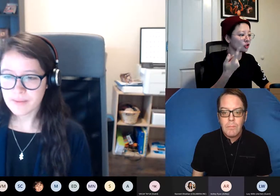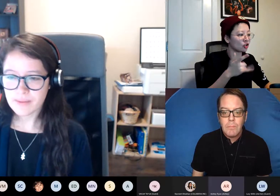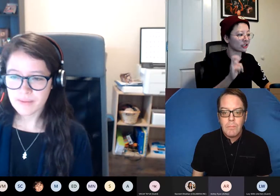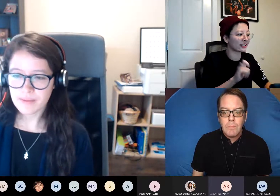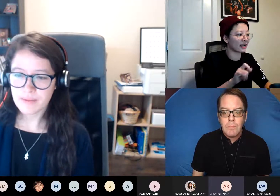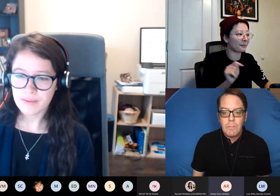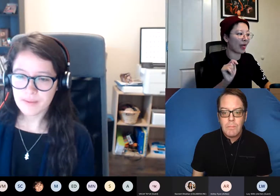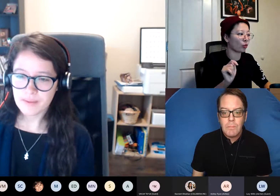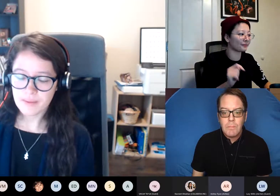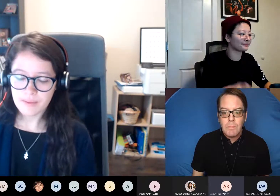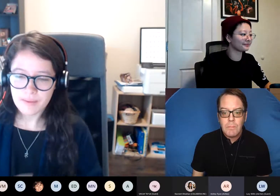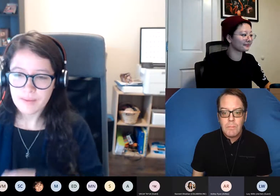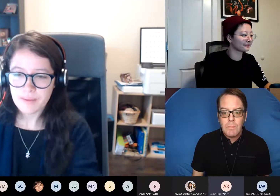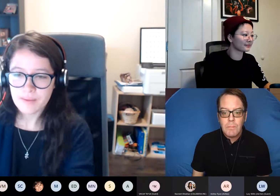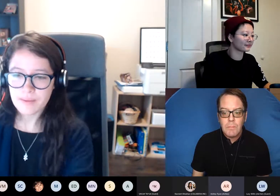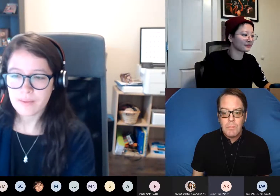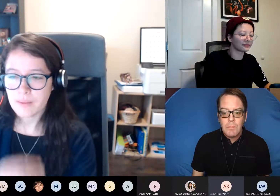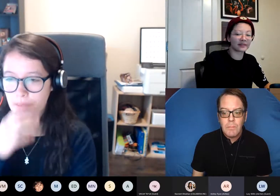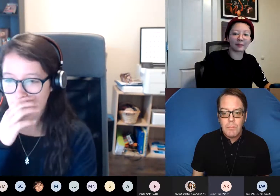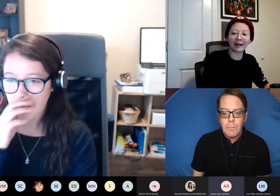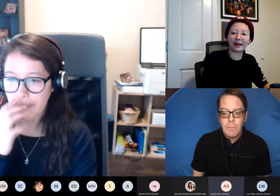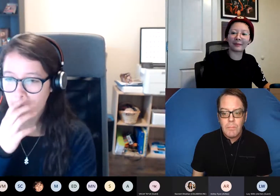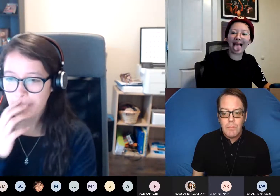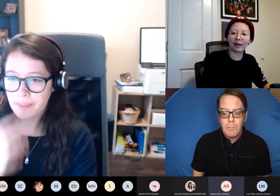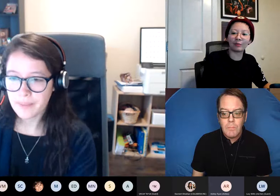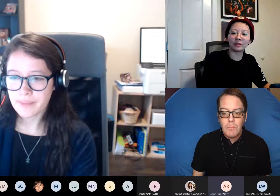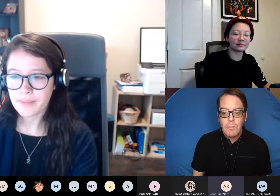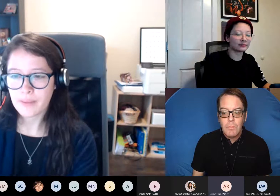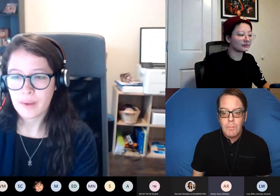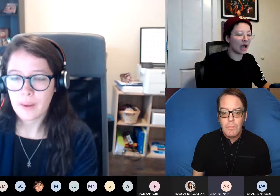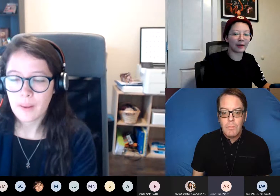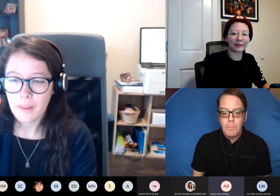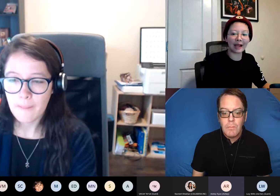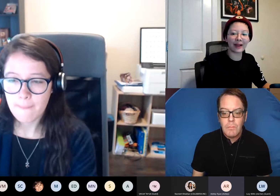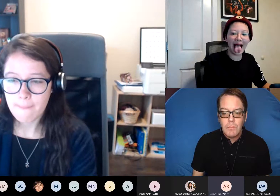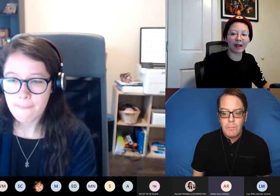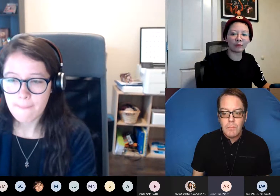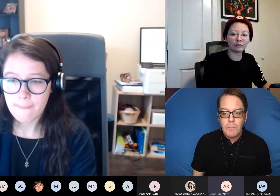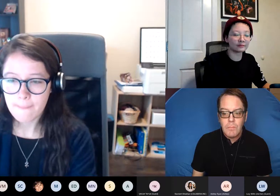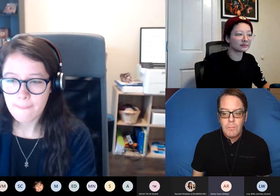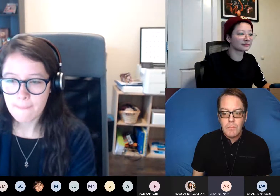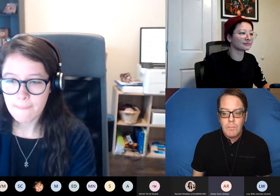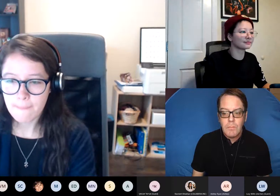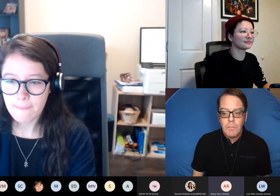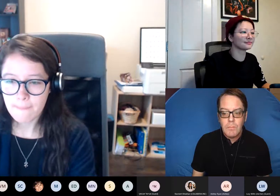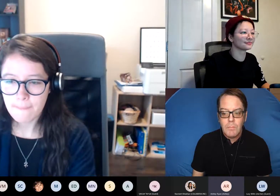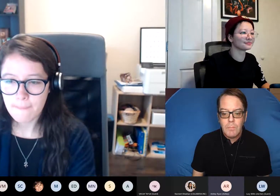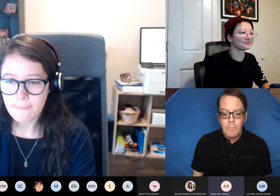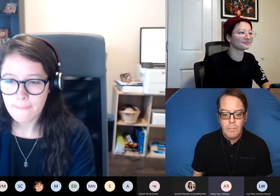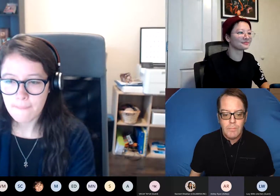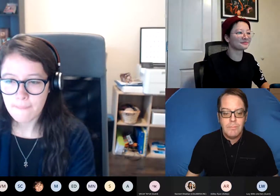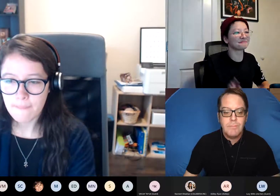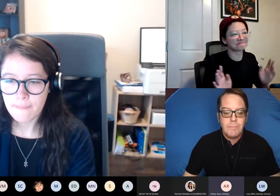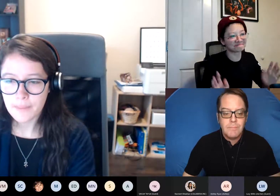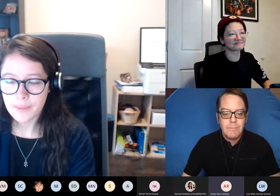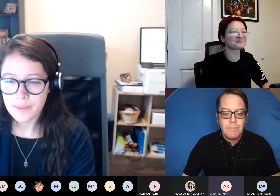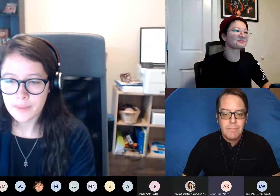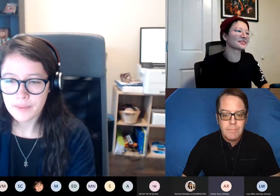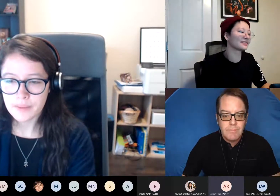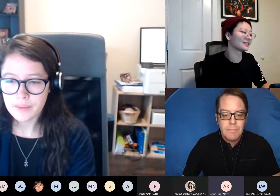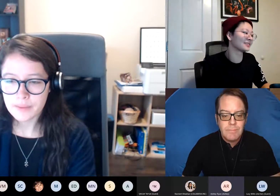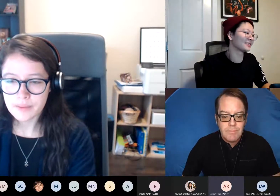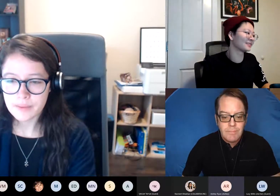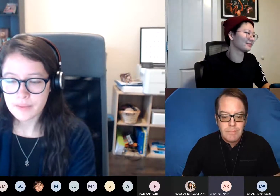that every time you say, oh, Matthew, Matthew, Matthew, to me as a lip reader, it looks like you're saying bathroom. So quite